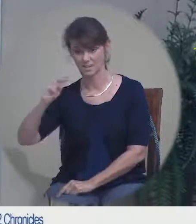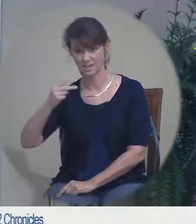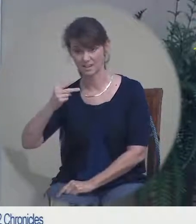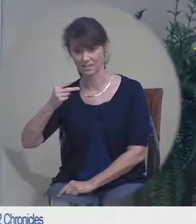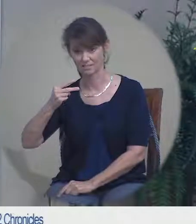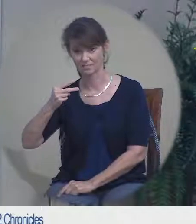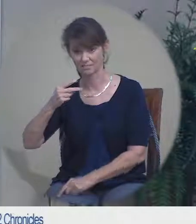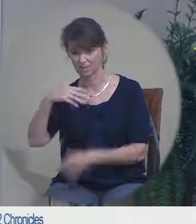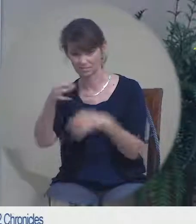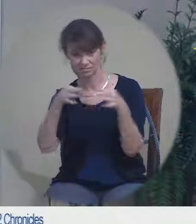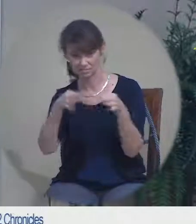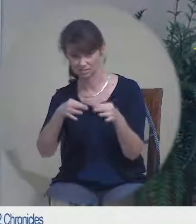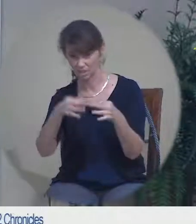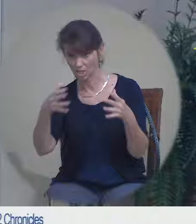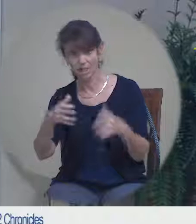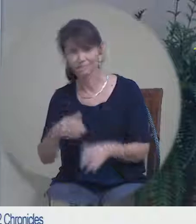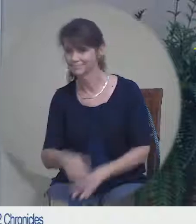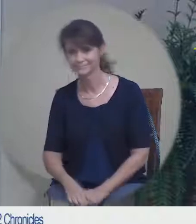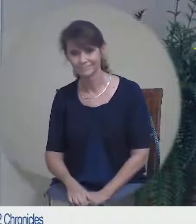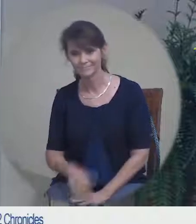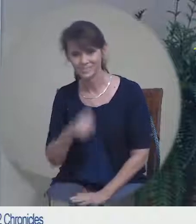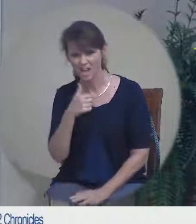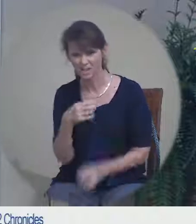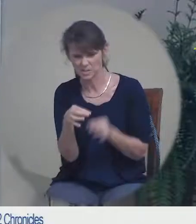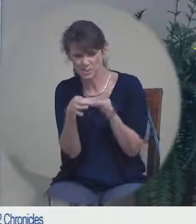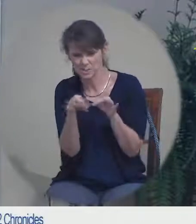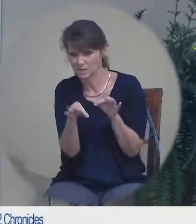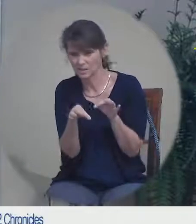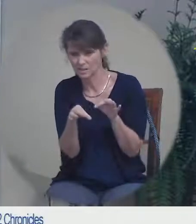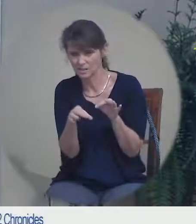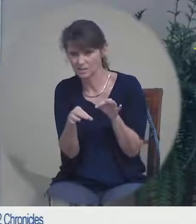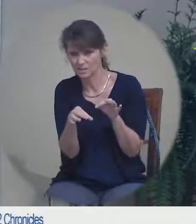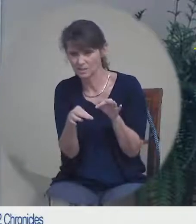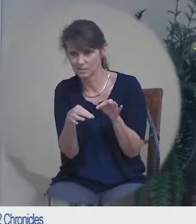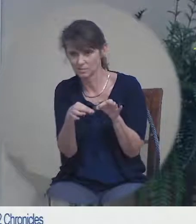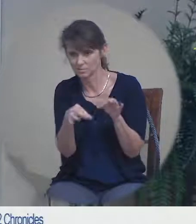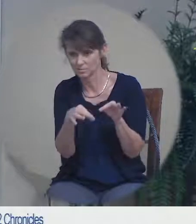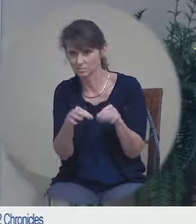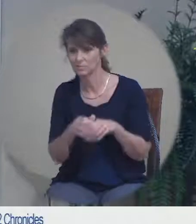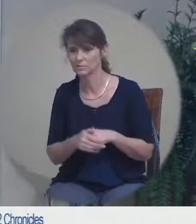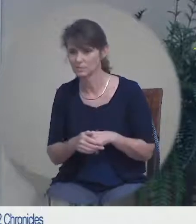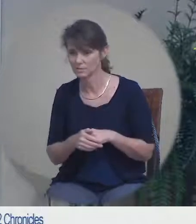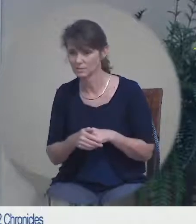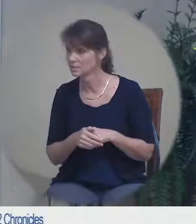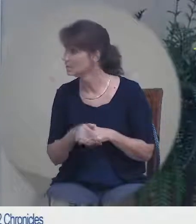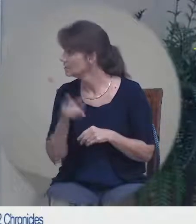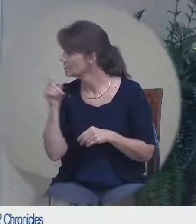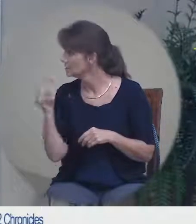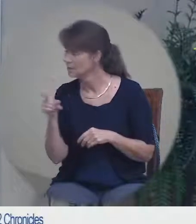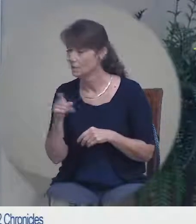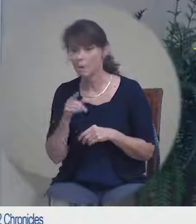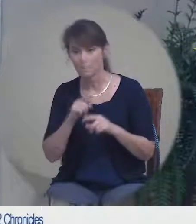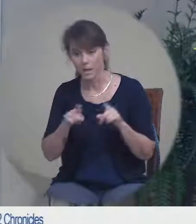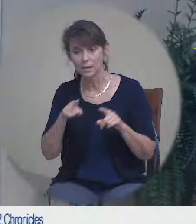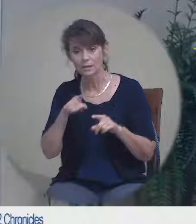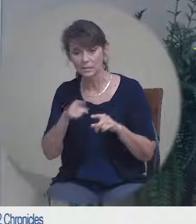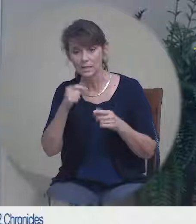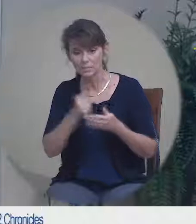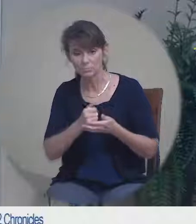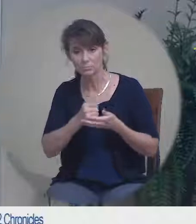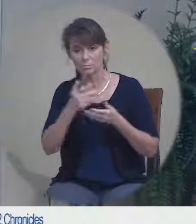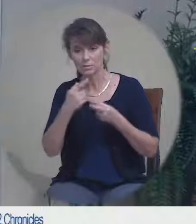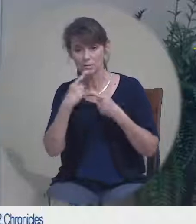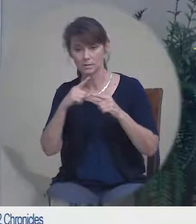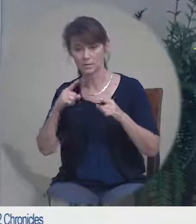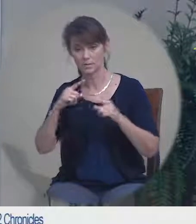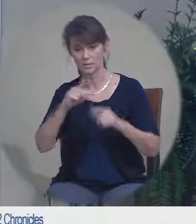much. The fact is, though, from a world standpoint, Jeroboam II was a prosperous, successful king.